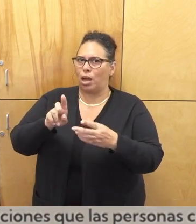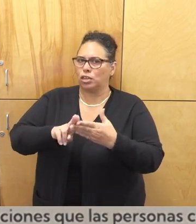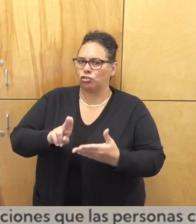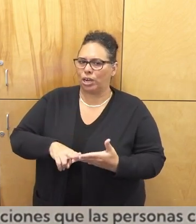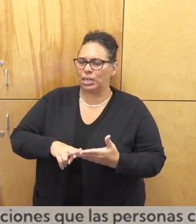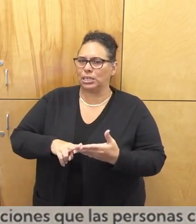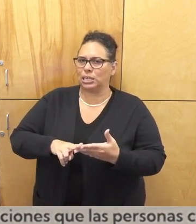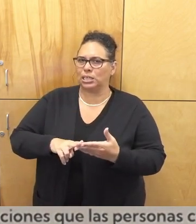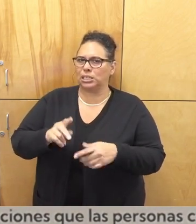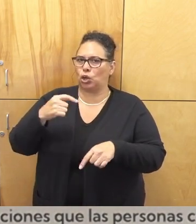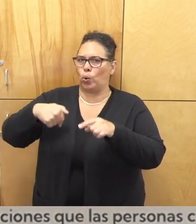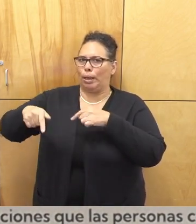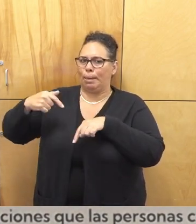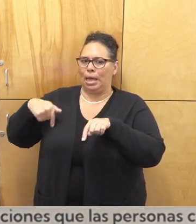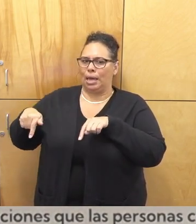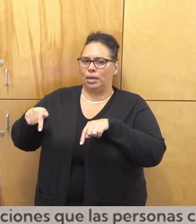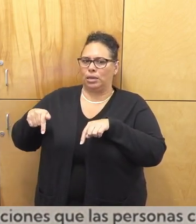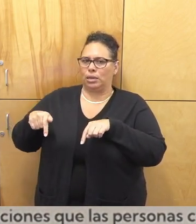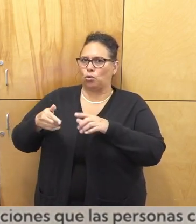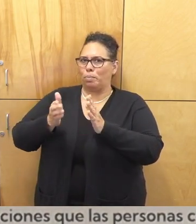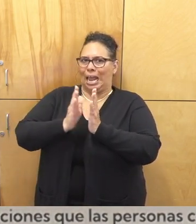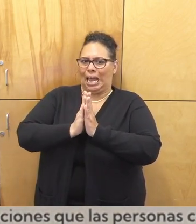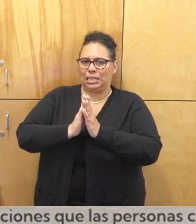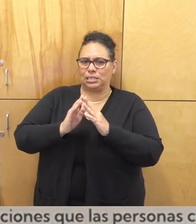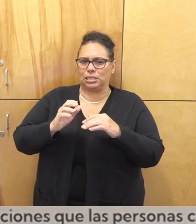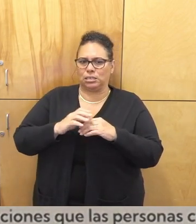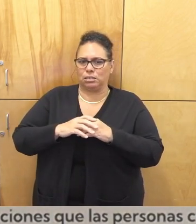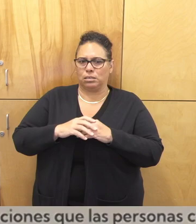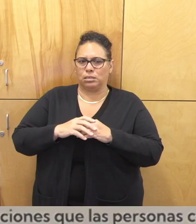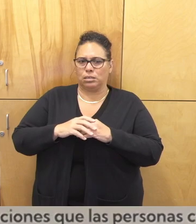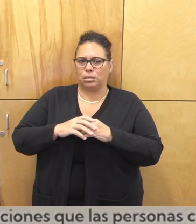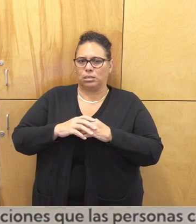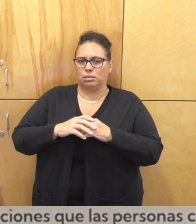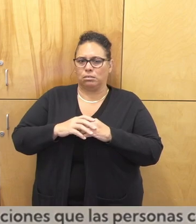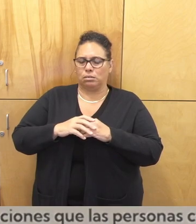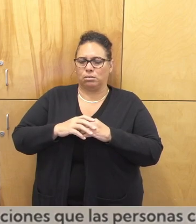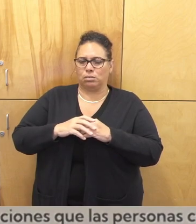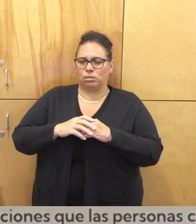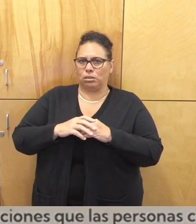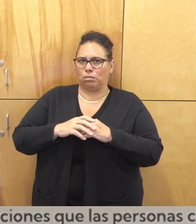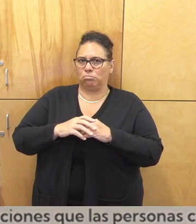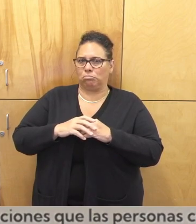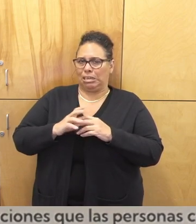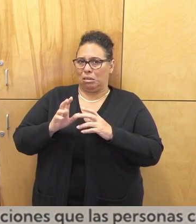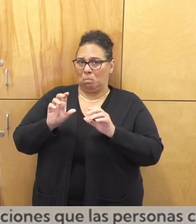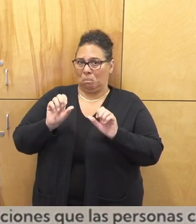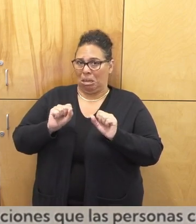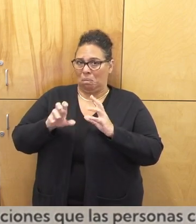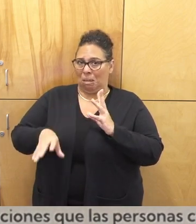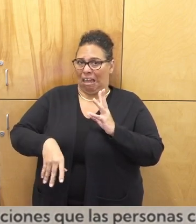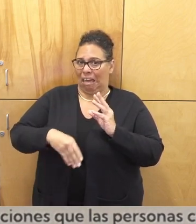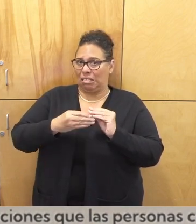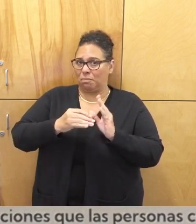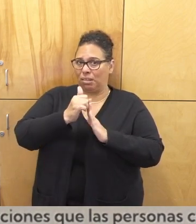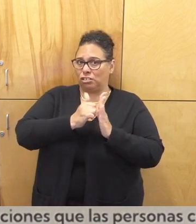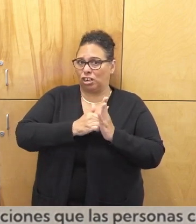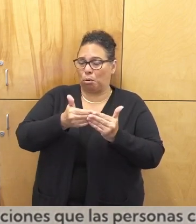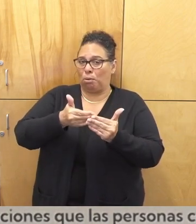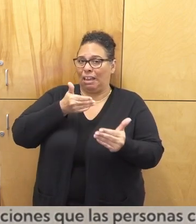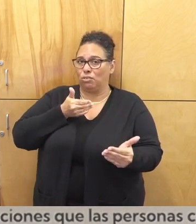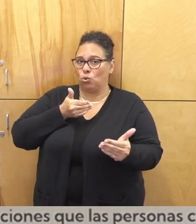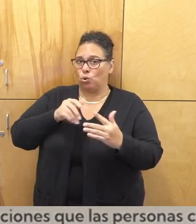of backdated, so I'm just going to ask if we can put them on the agenda before services start, just so